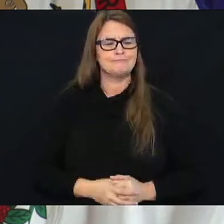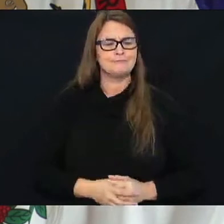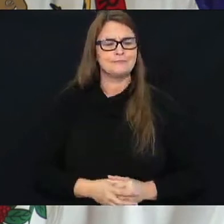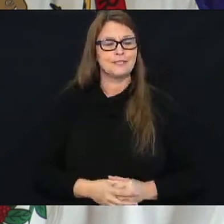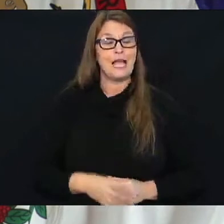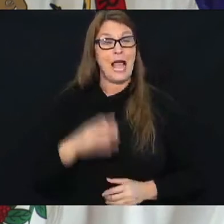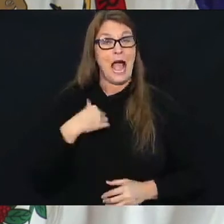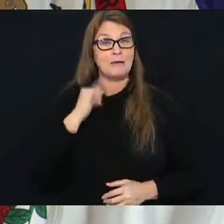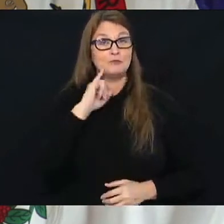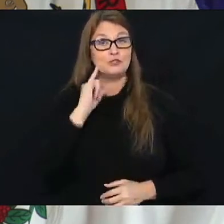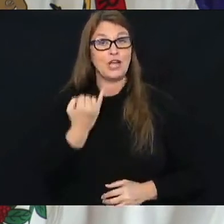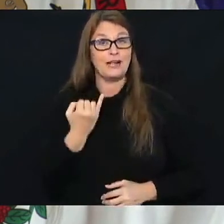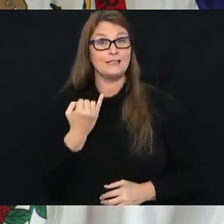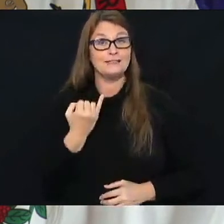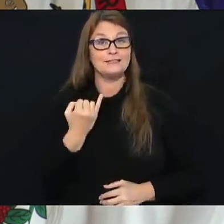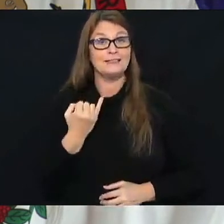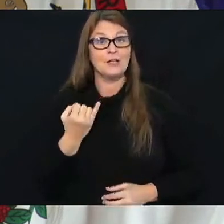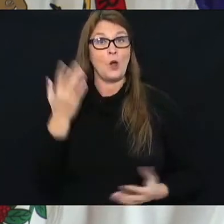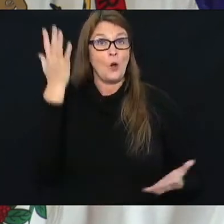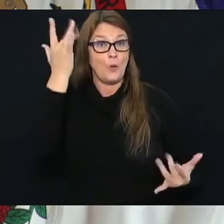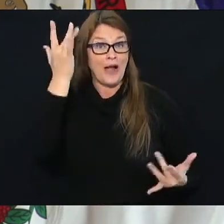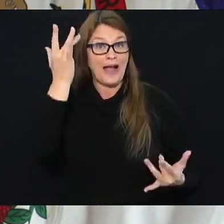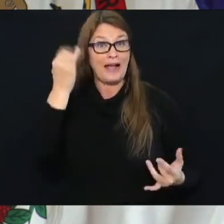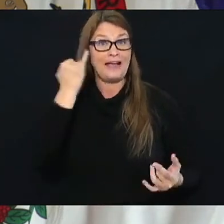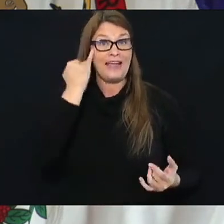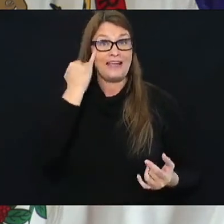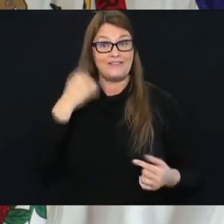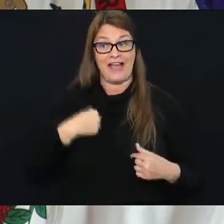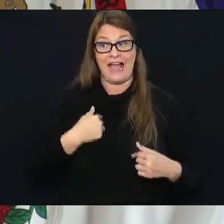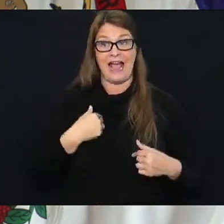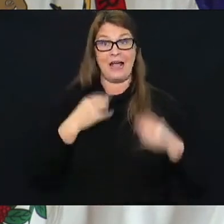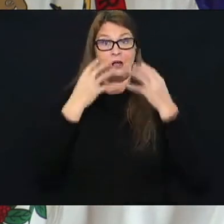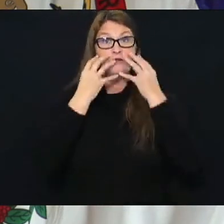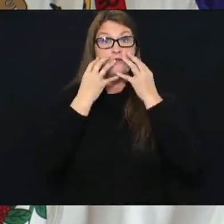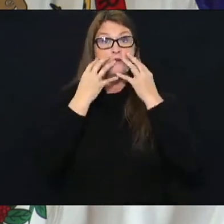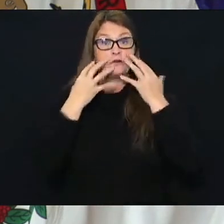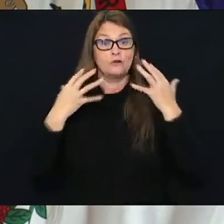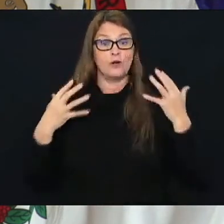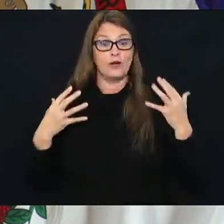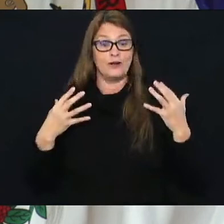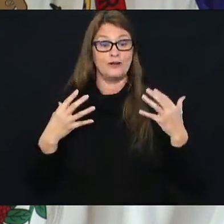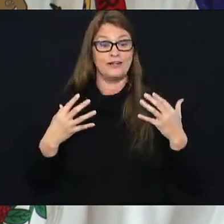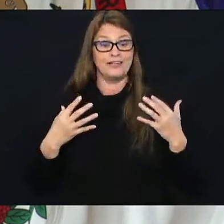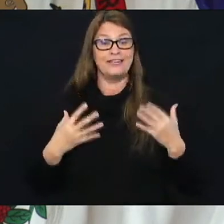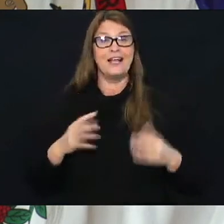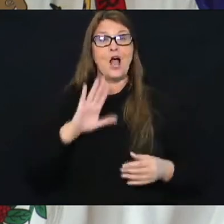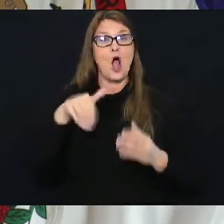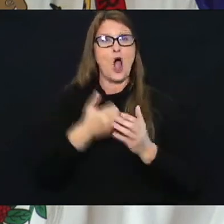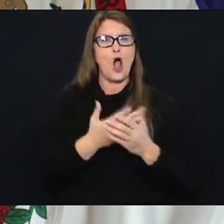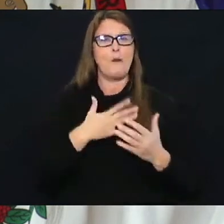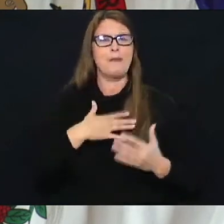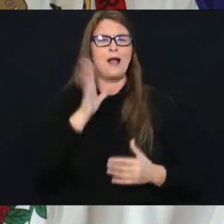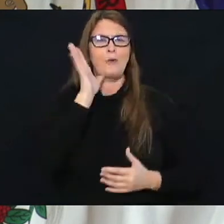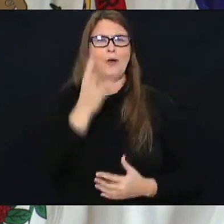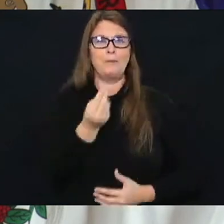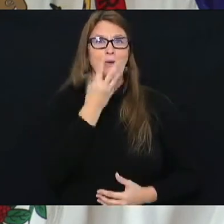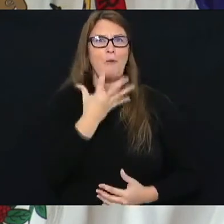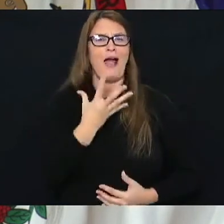I'm envious, if I were to start down that path, the first thing that's going to come out is going to be white, and